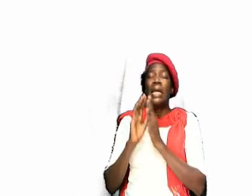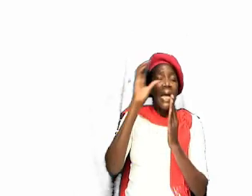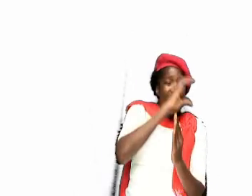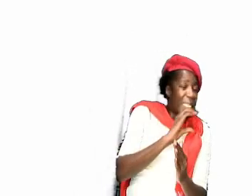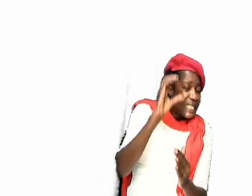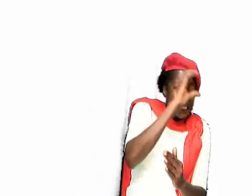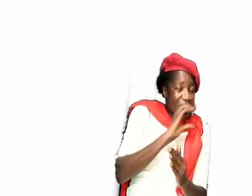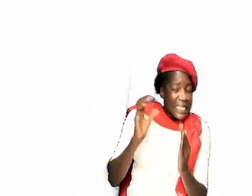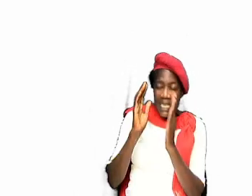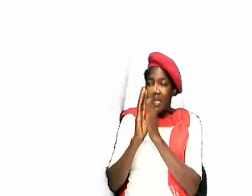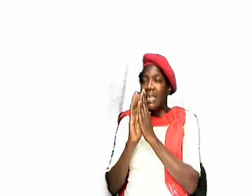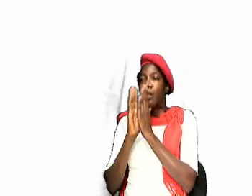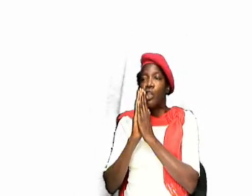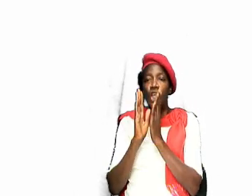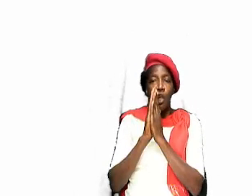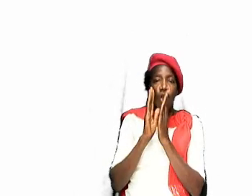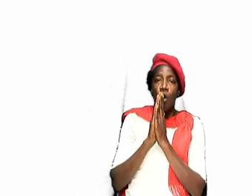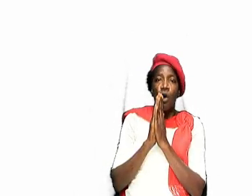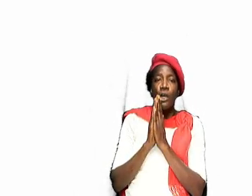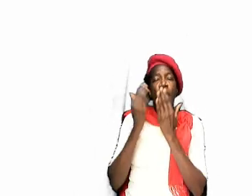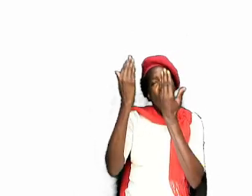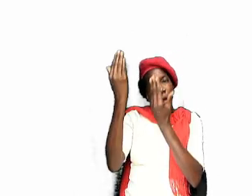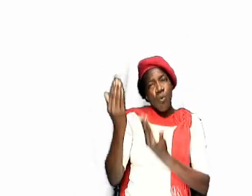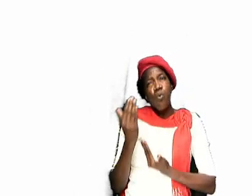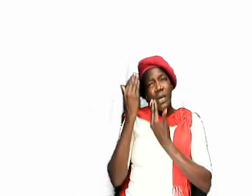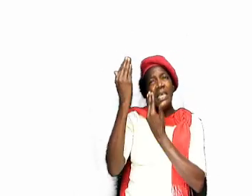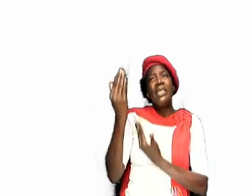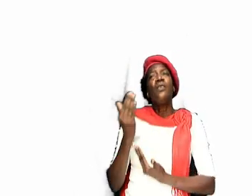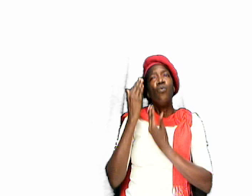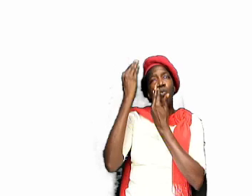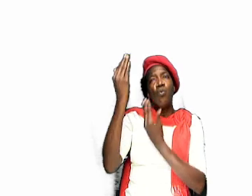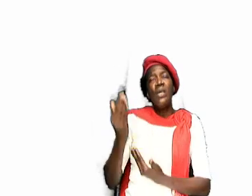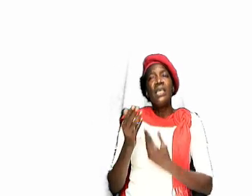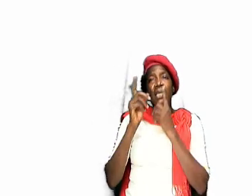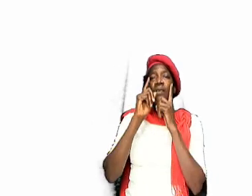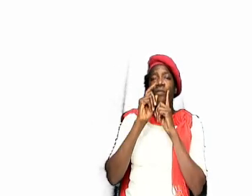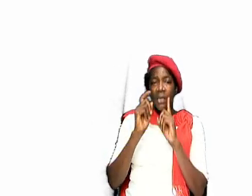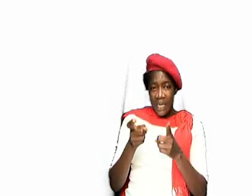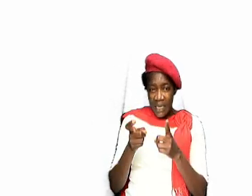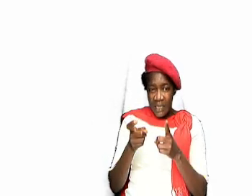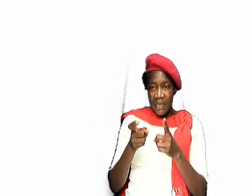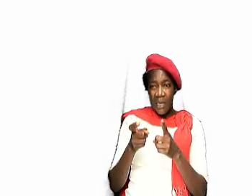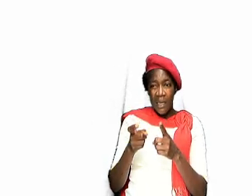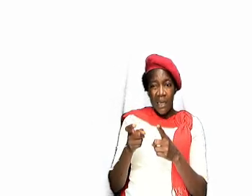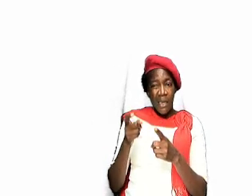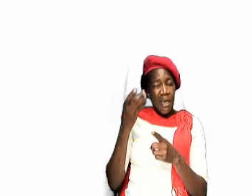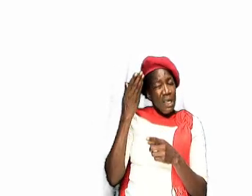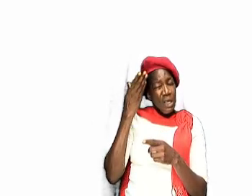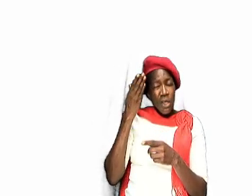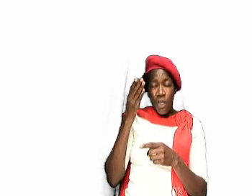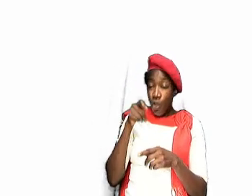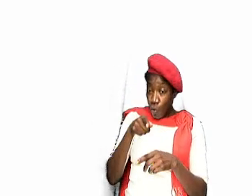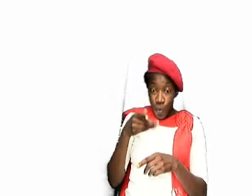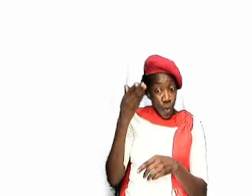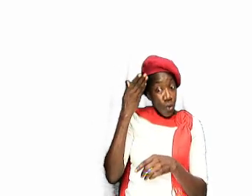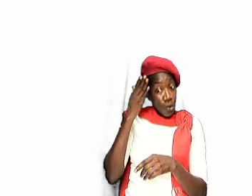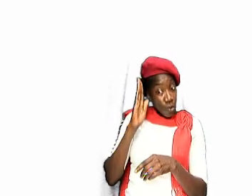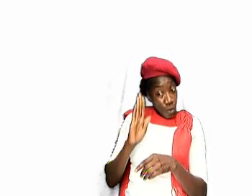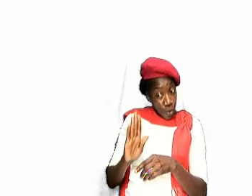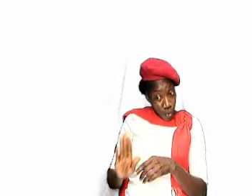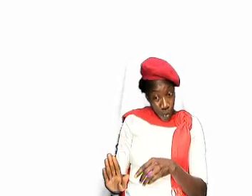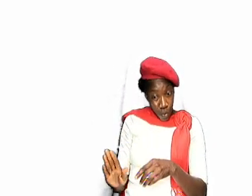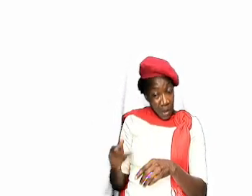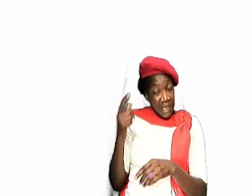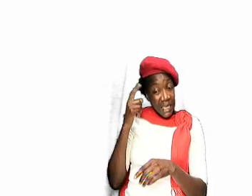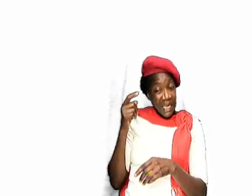seeking the Lord, and waiting for his answer. If you don't hear, I am